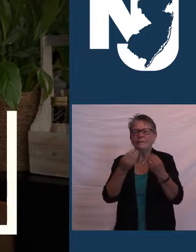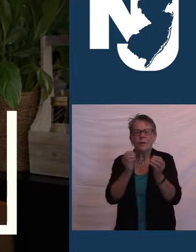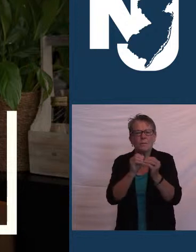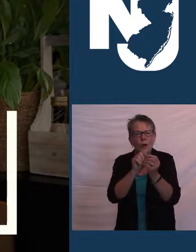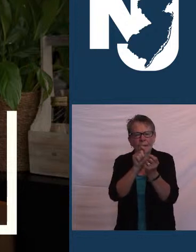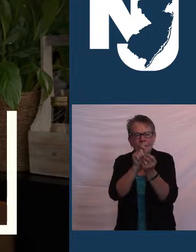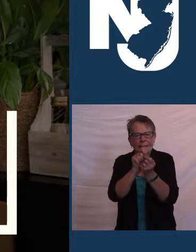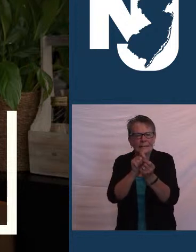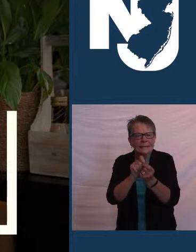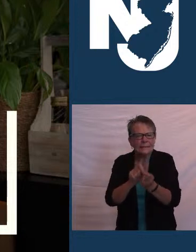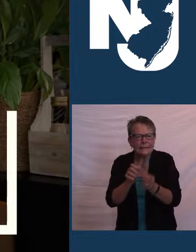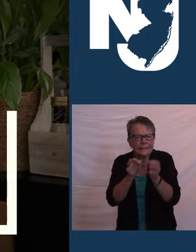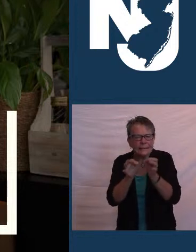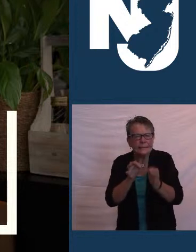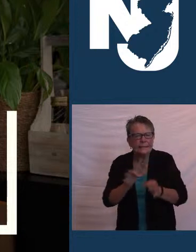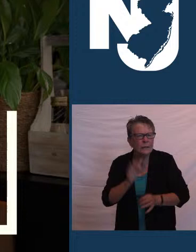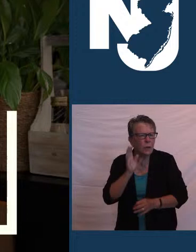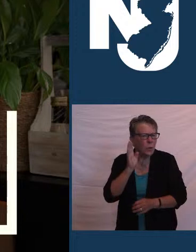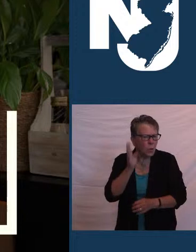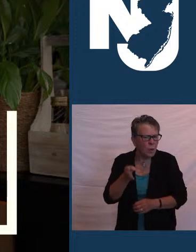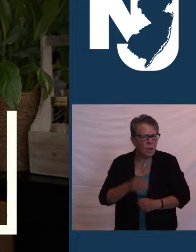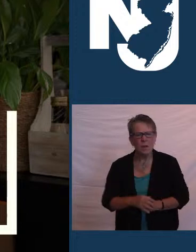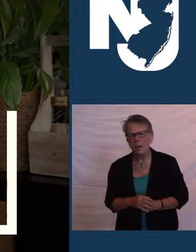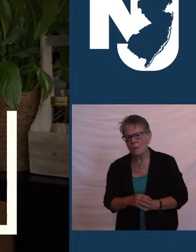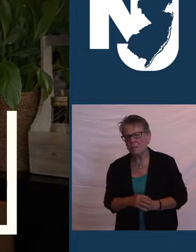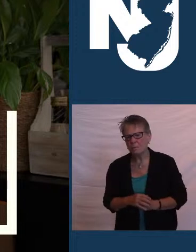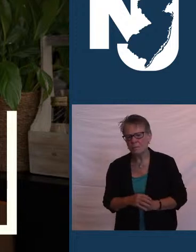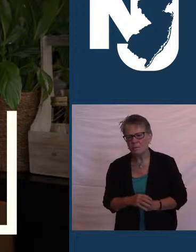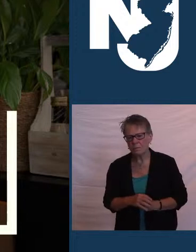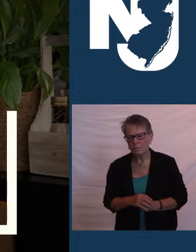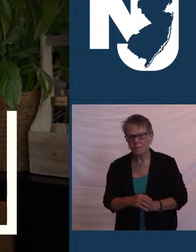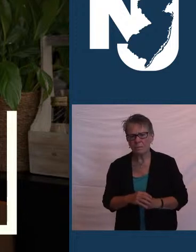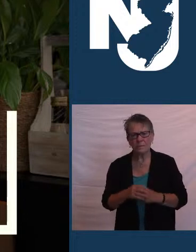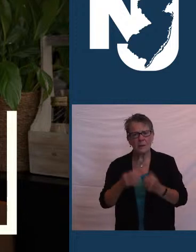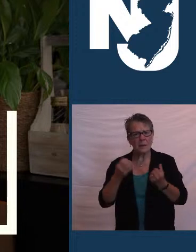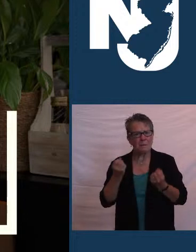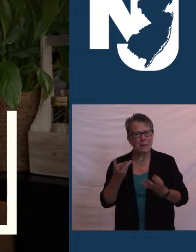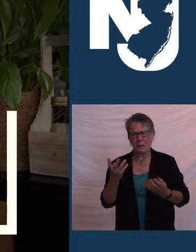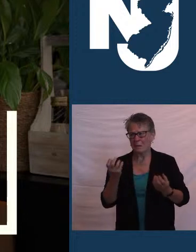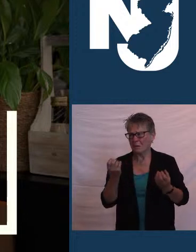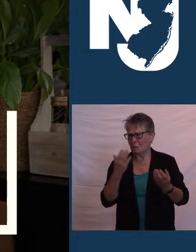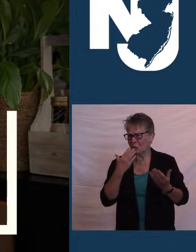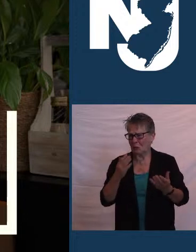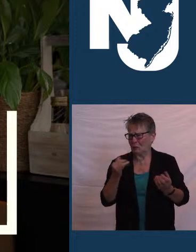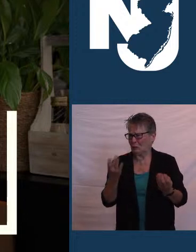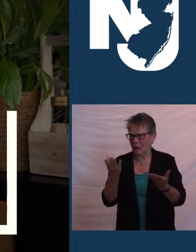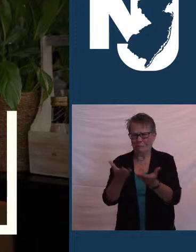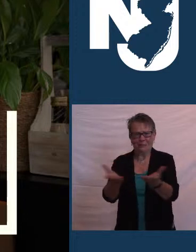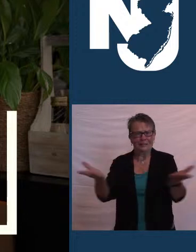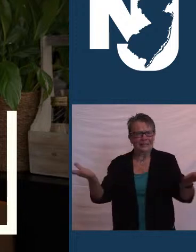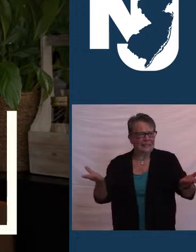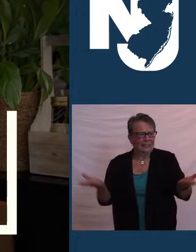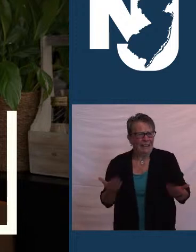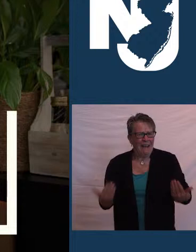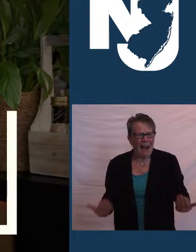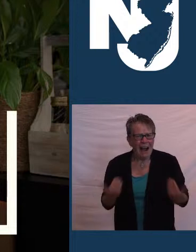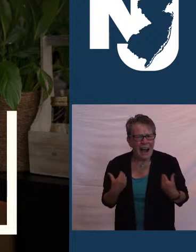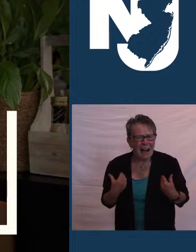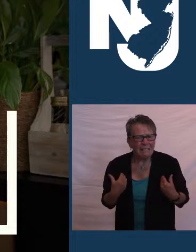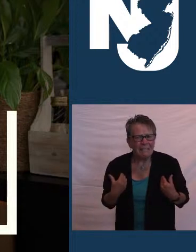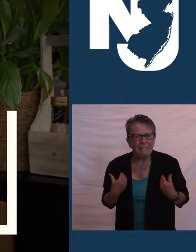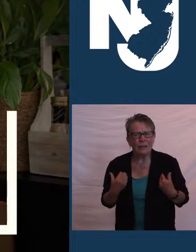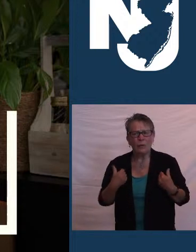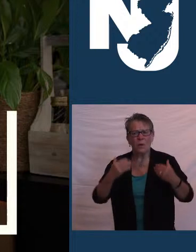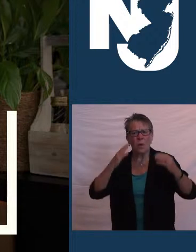workers. We know that there are good jobs out there just waiting to be filled. Our hope is that Return and Earn will make it easier and faster